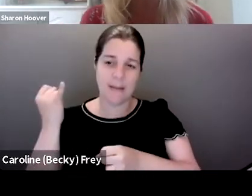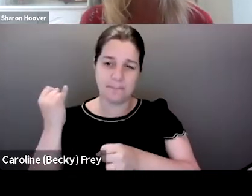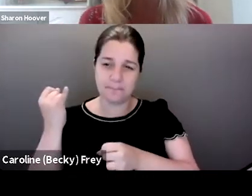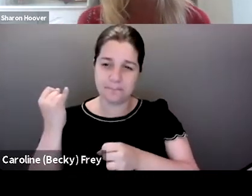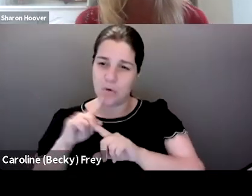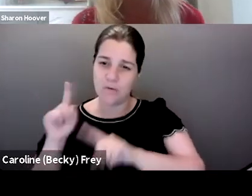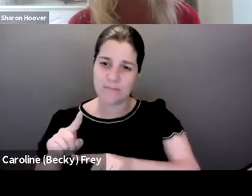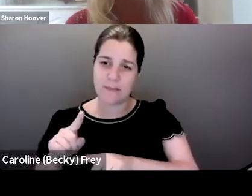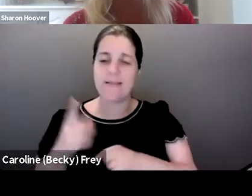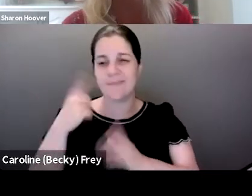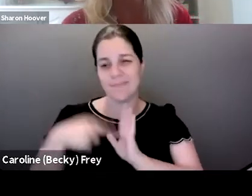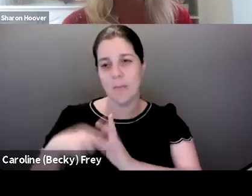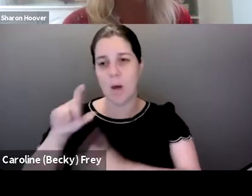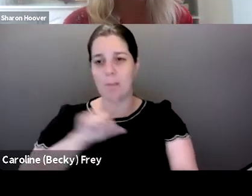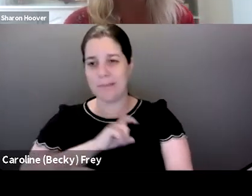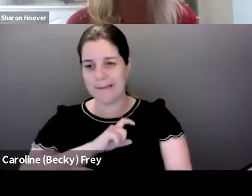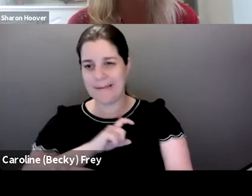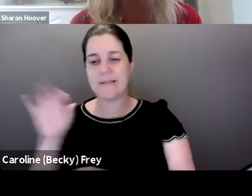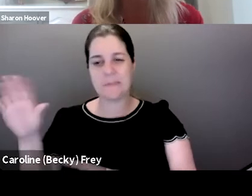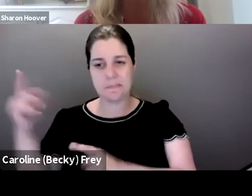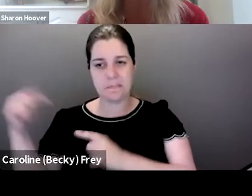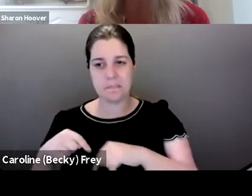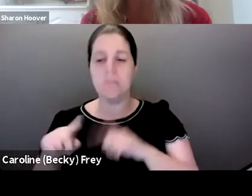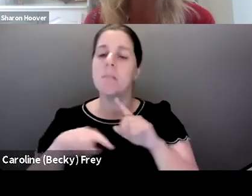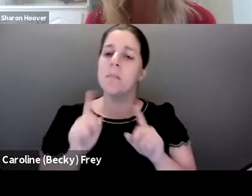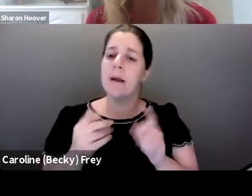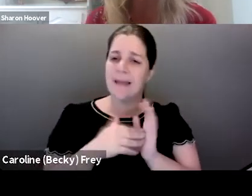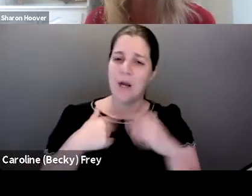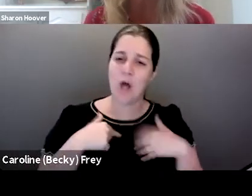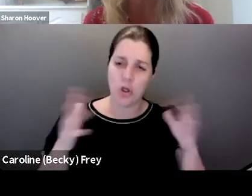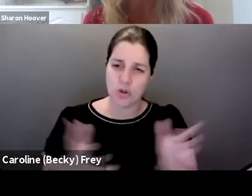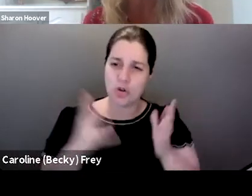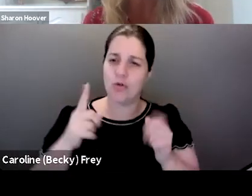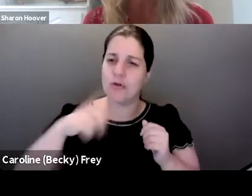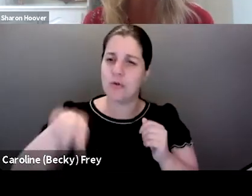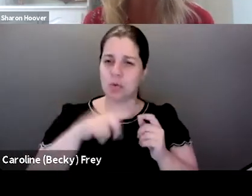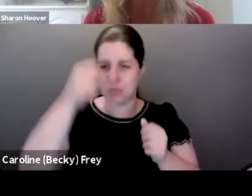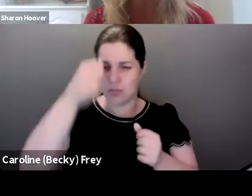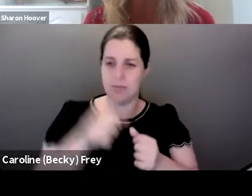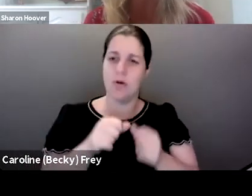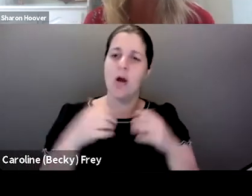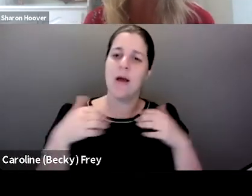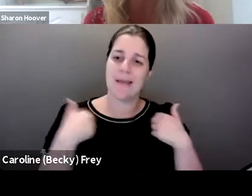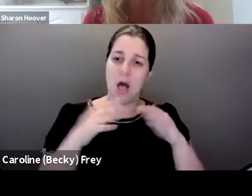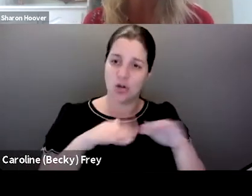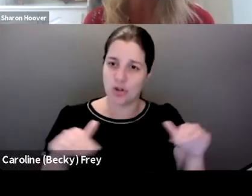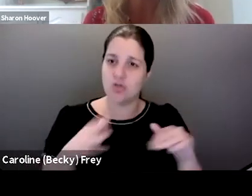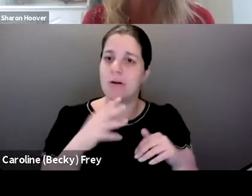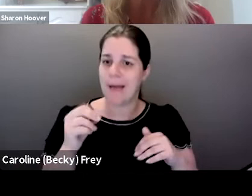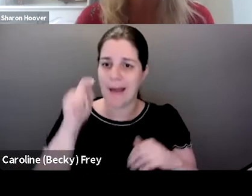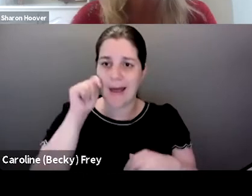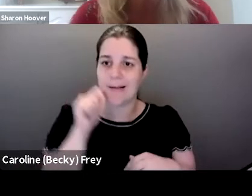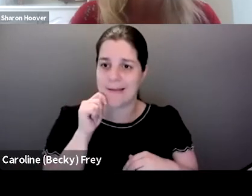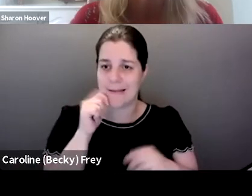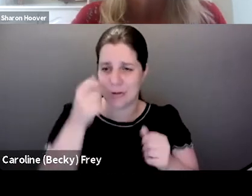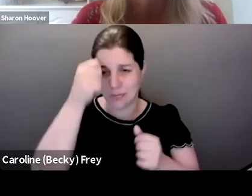given our time constraints, but I urge everyone to keep children, adolescents, and young adults in mind as we roll out our 988 system. Thanks,